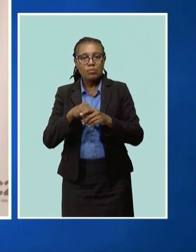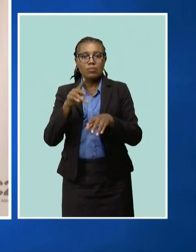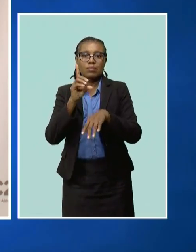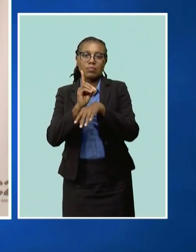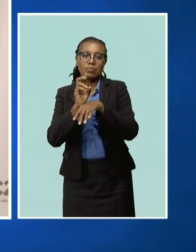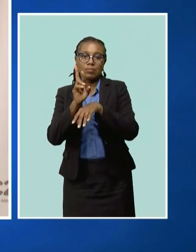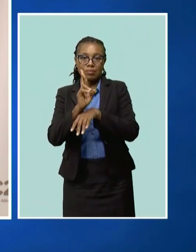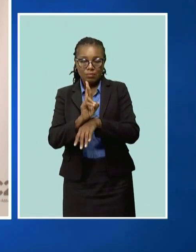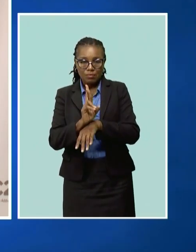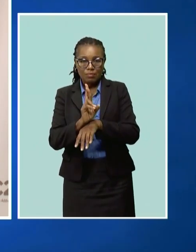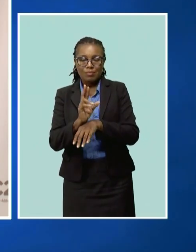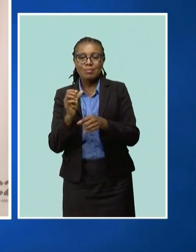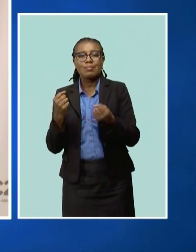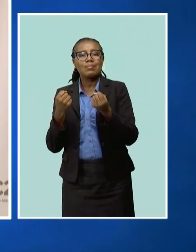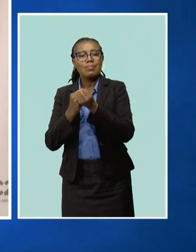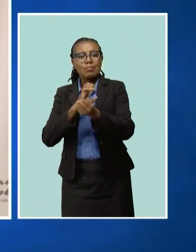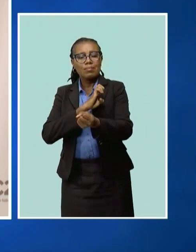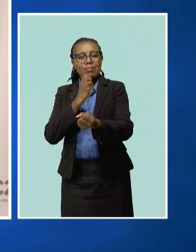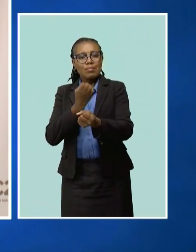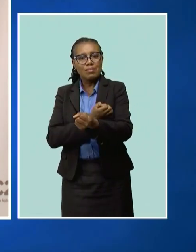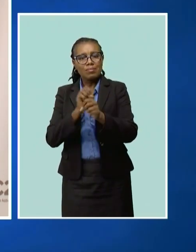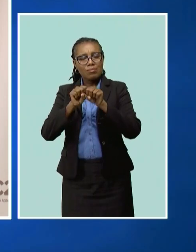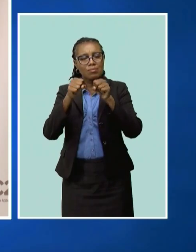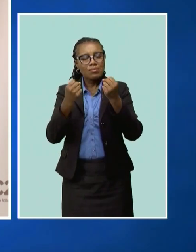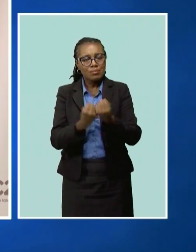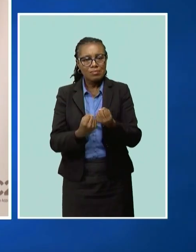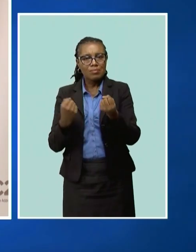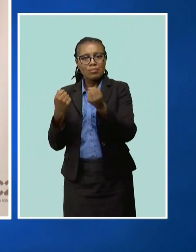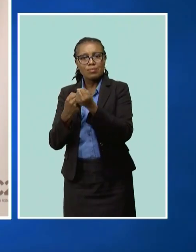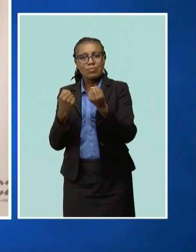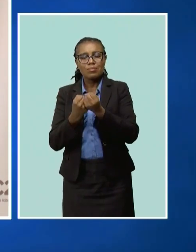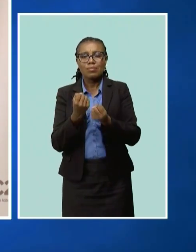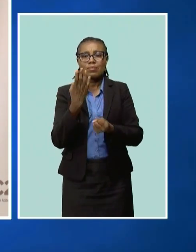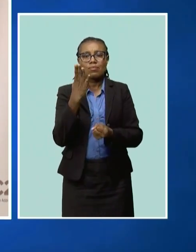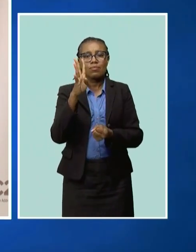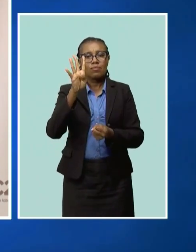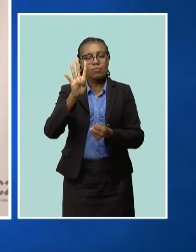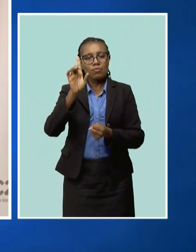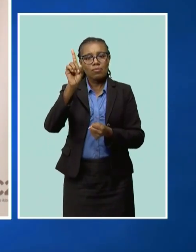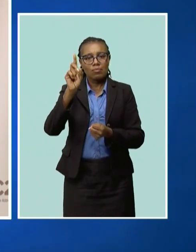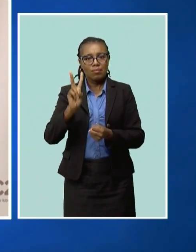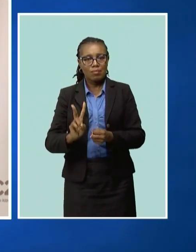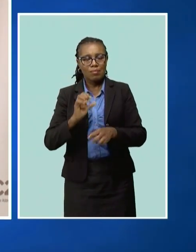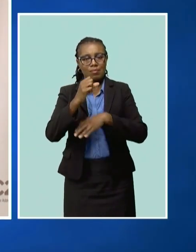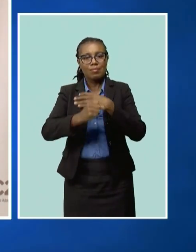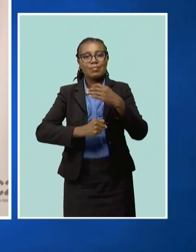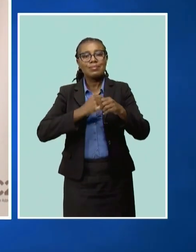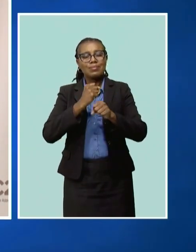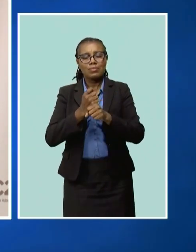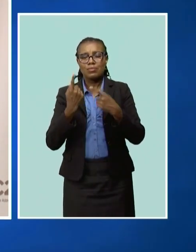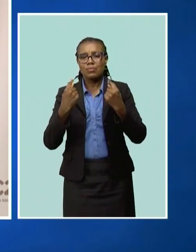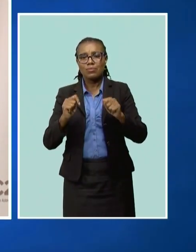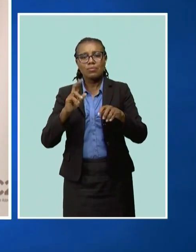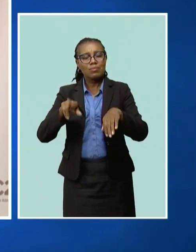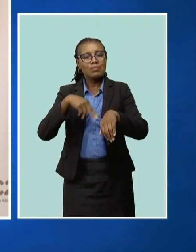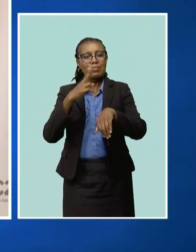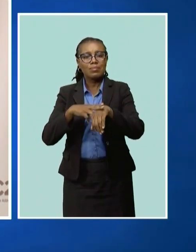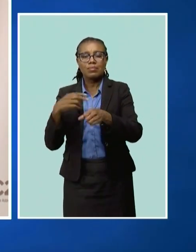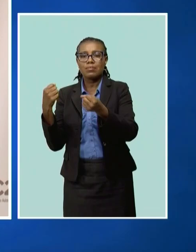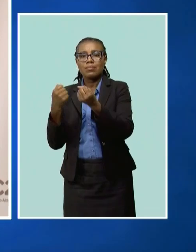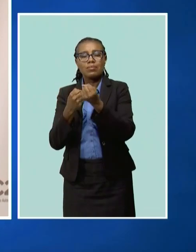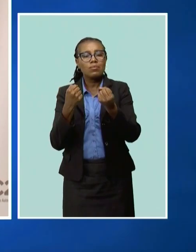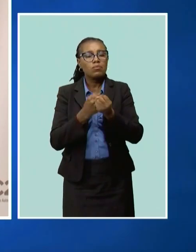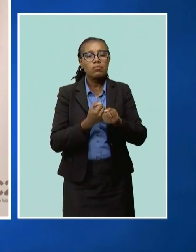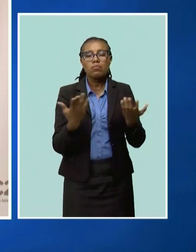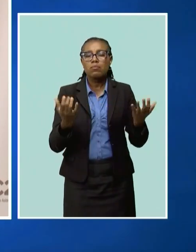performance of their energy systems over 4.5 years. We're trying to help nations increase or achieve greater